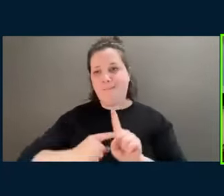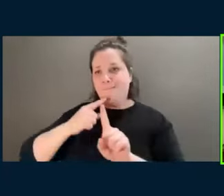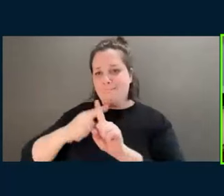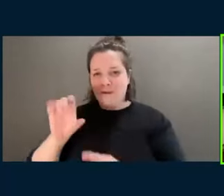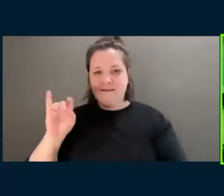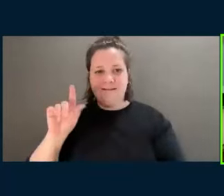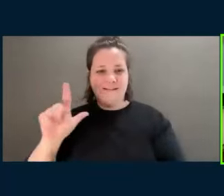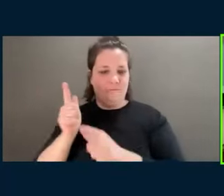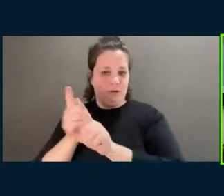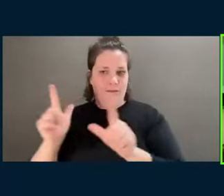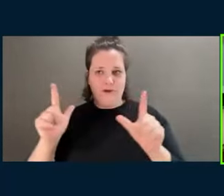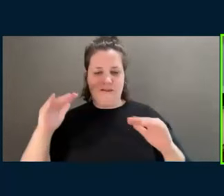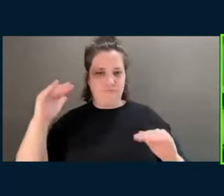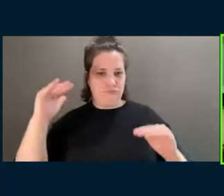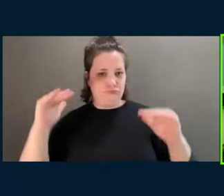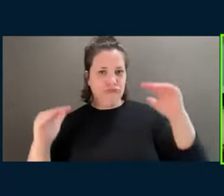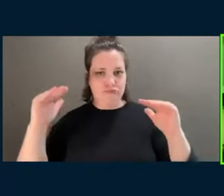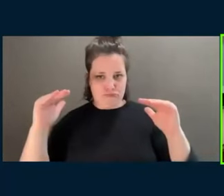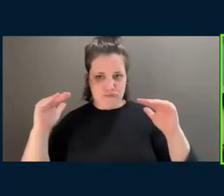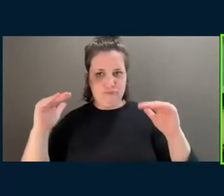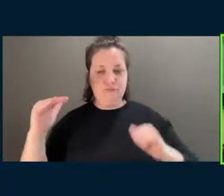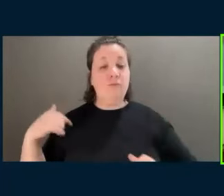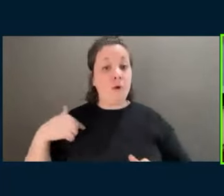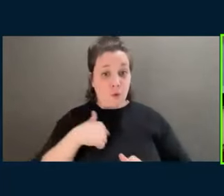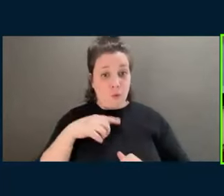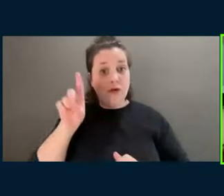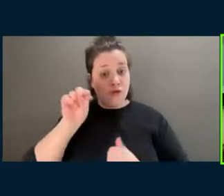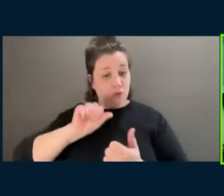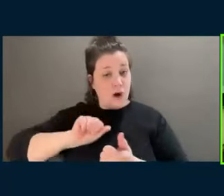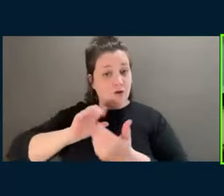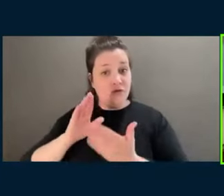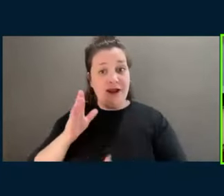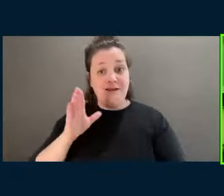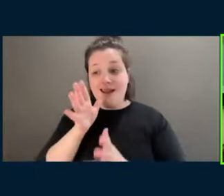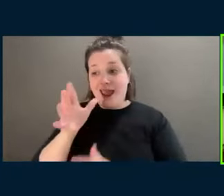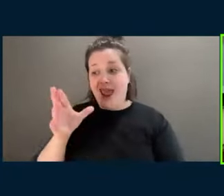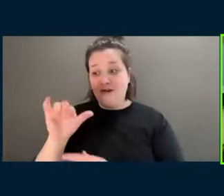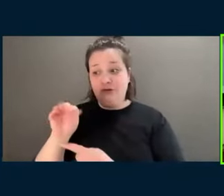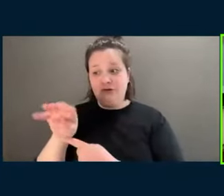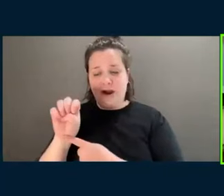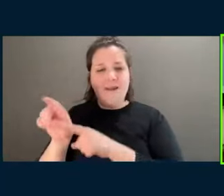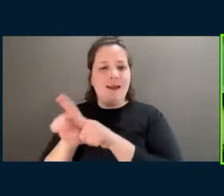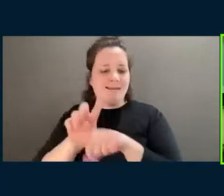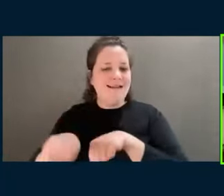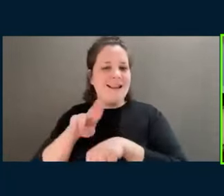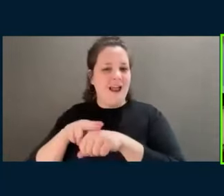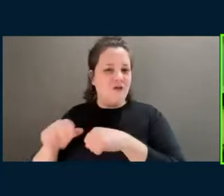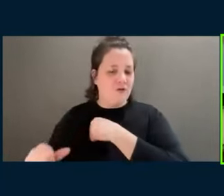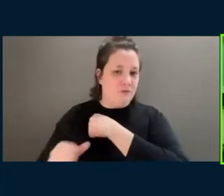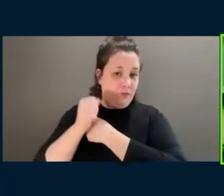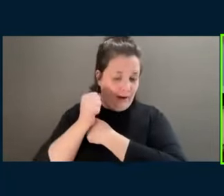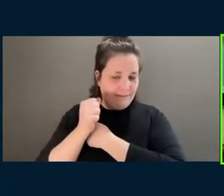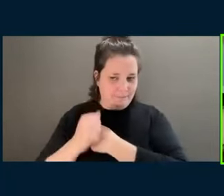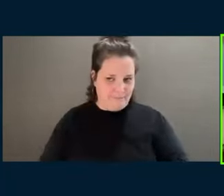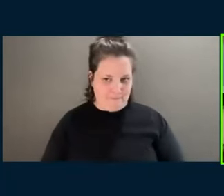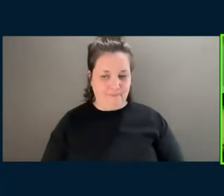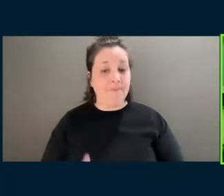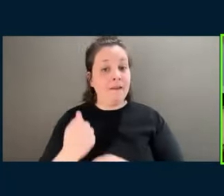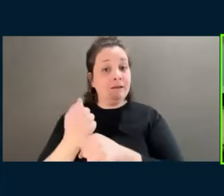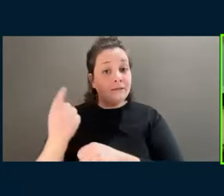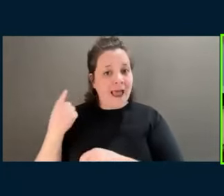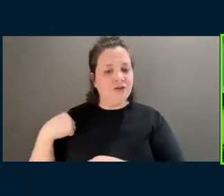The department treats civil rights crimes, which include hate crimes, as a national threat priority. Last year, we exceeded more than $38